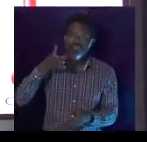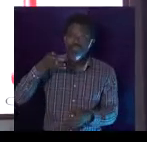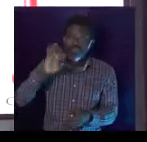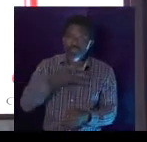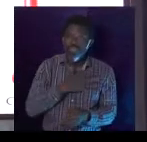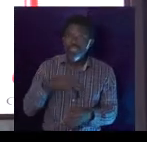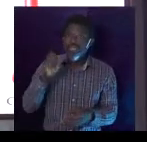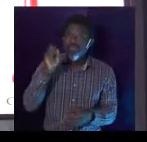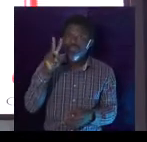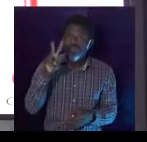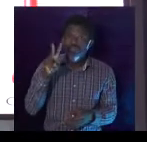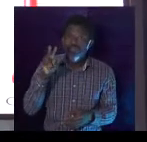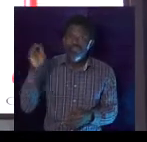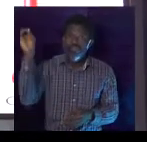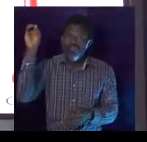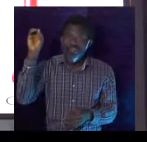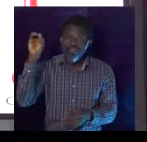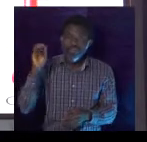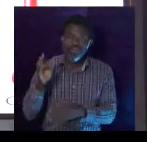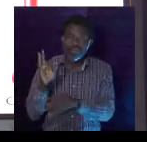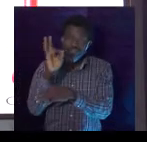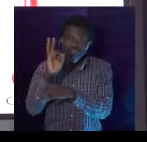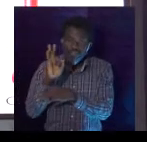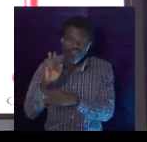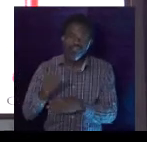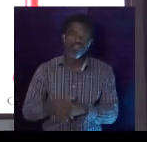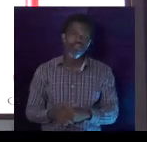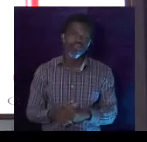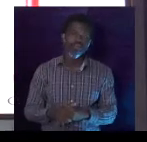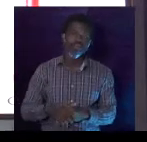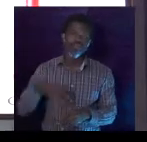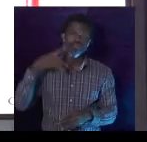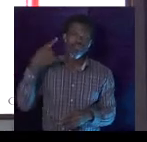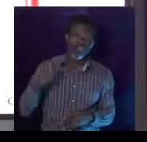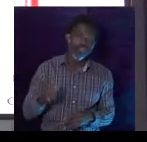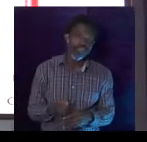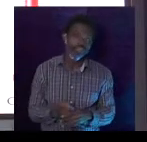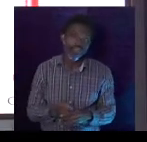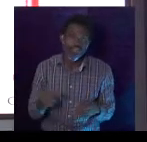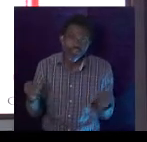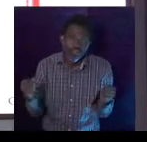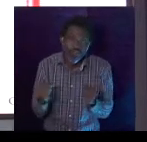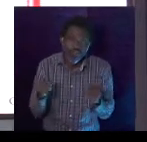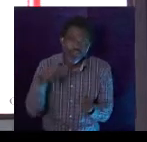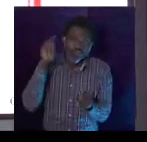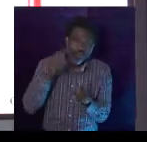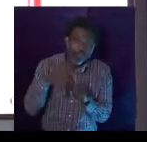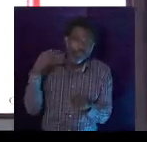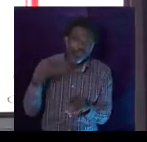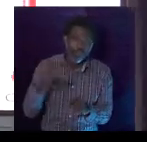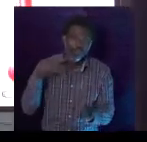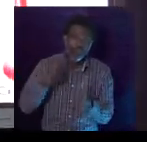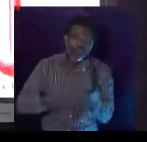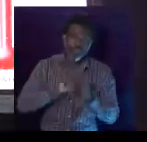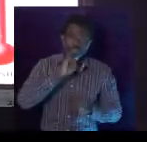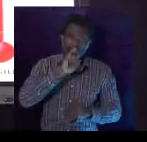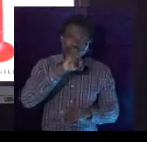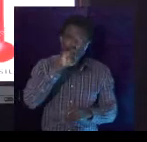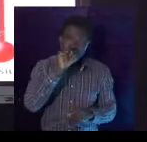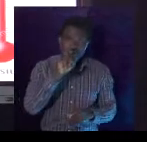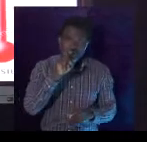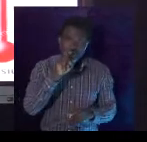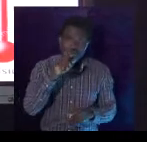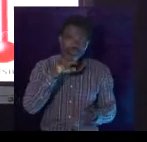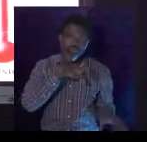degrees Fahrenheit. Now, we also said yesterday that the freezing point of water is what? Do